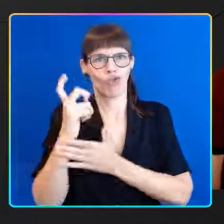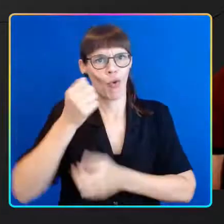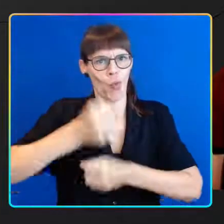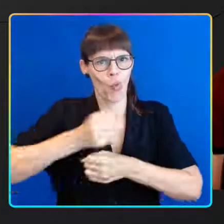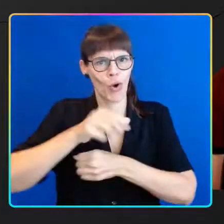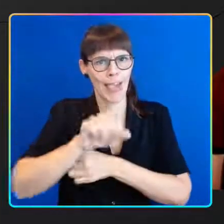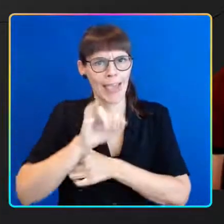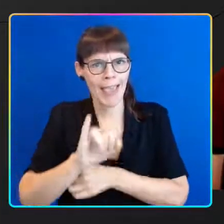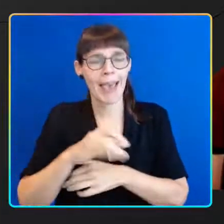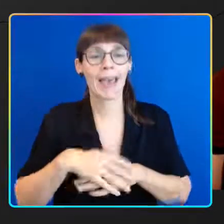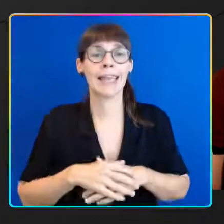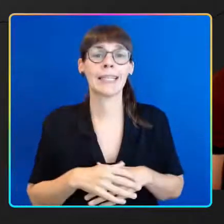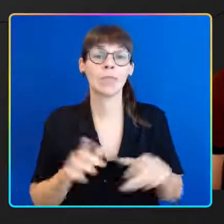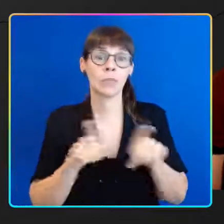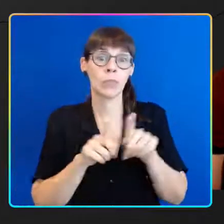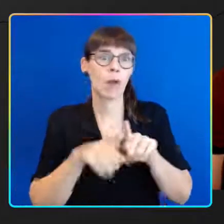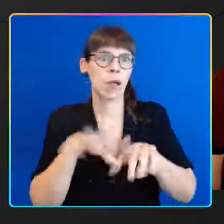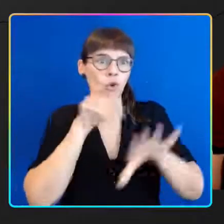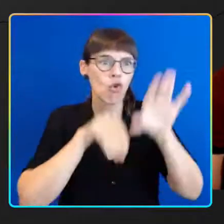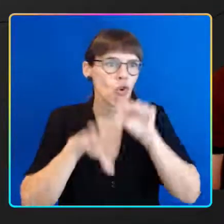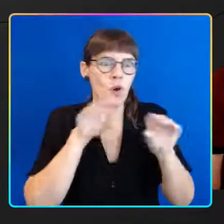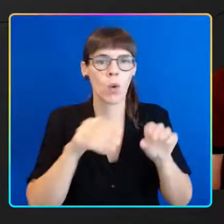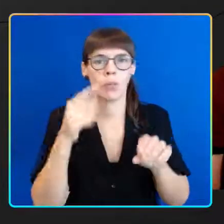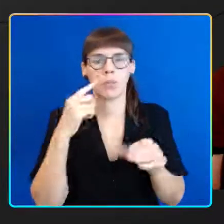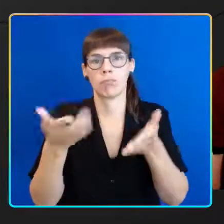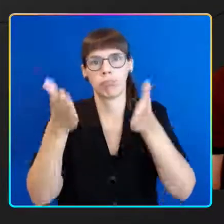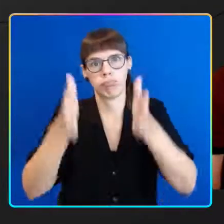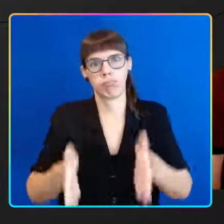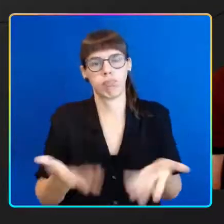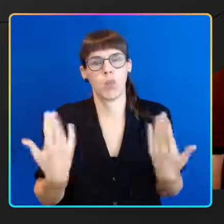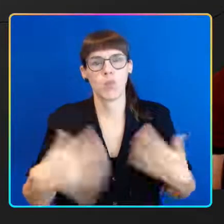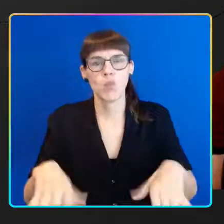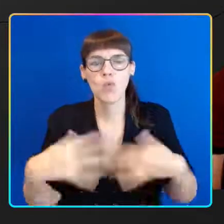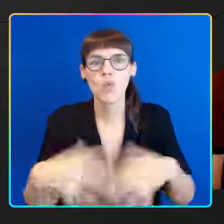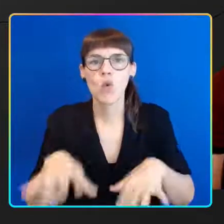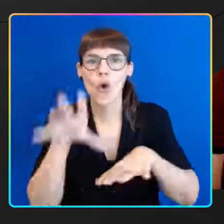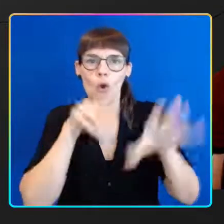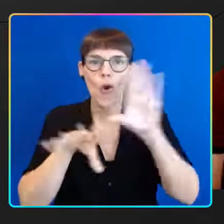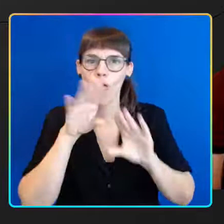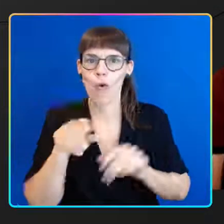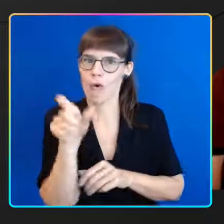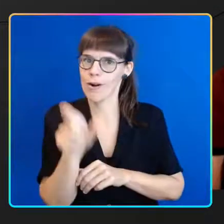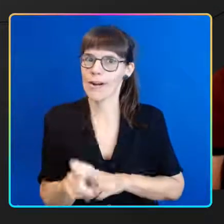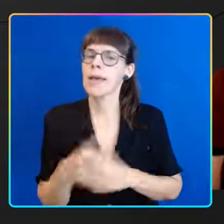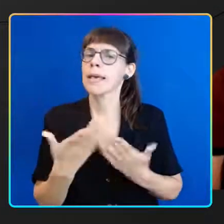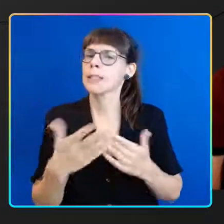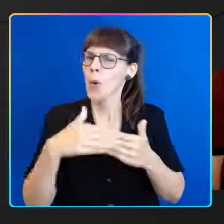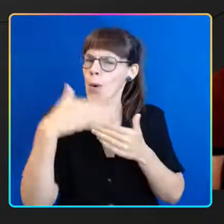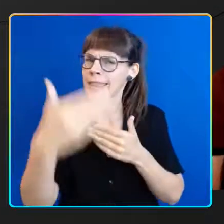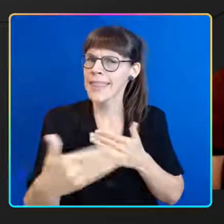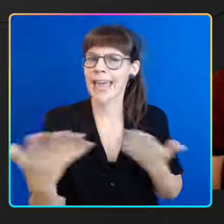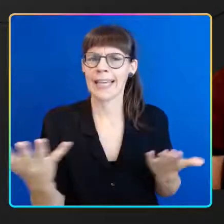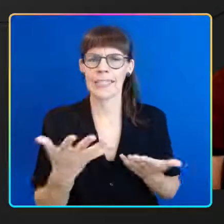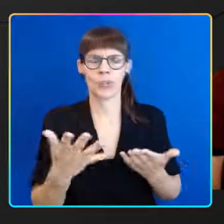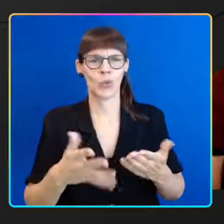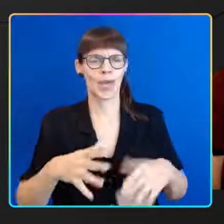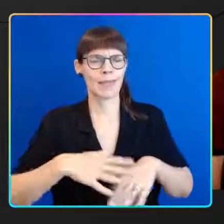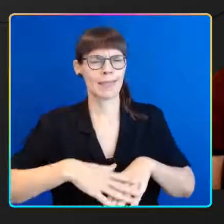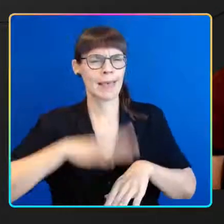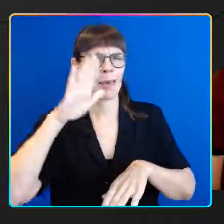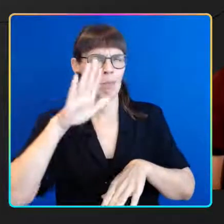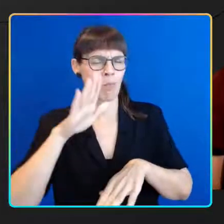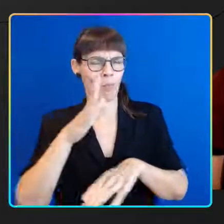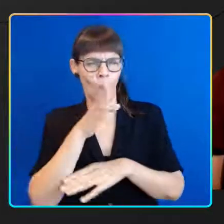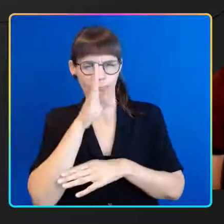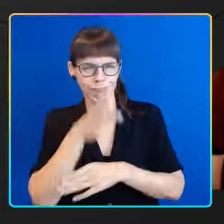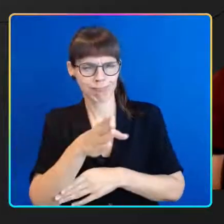who's incredibly comfortable with learning. And so one thing we want to do next is put you on the spot a little bit. We